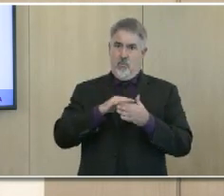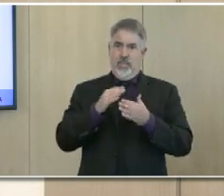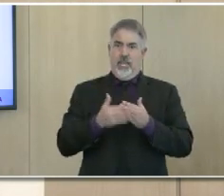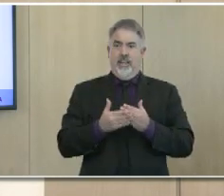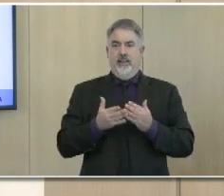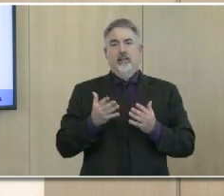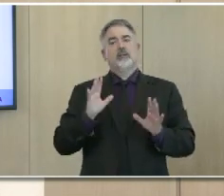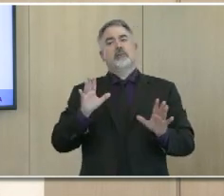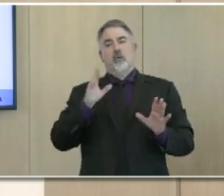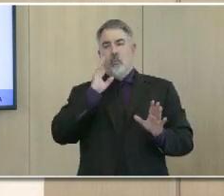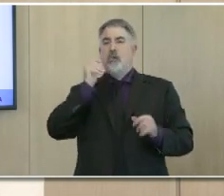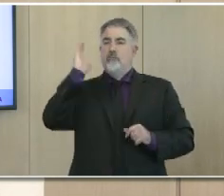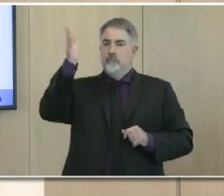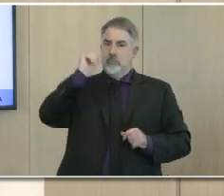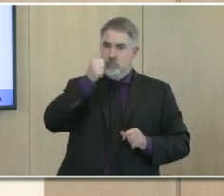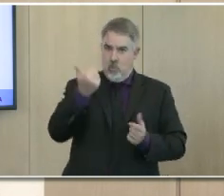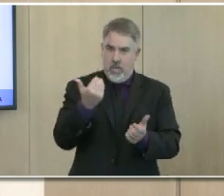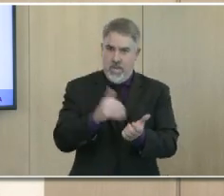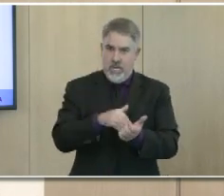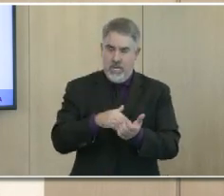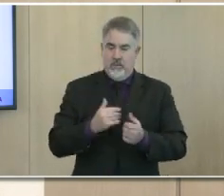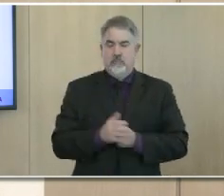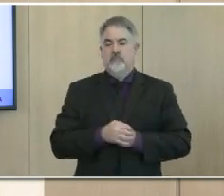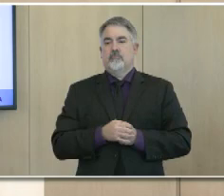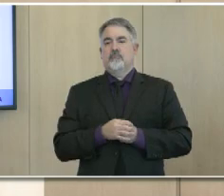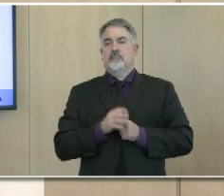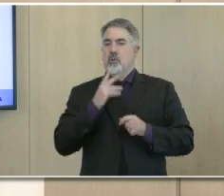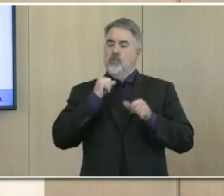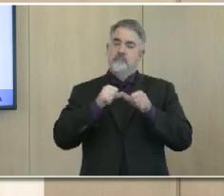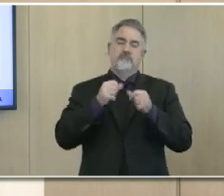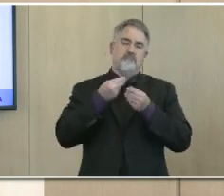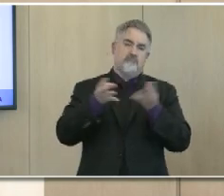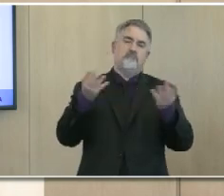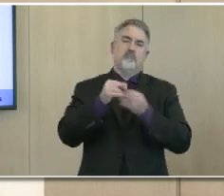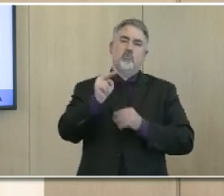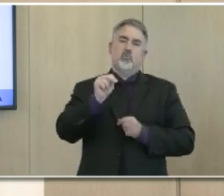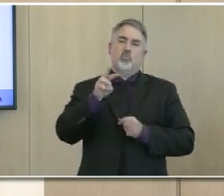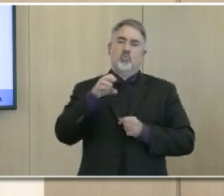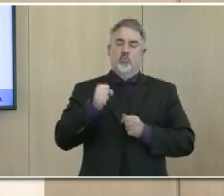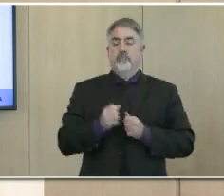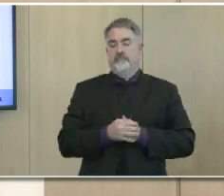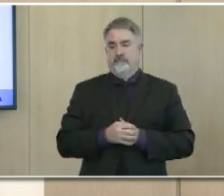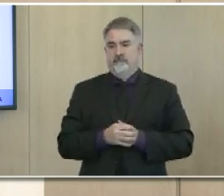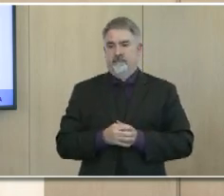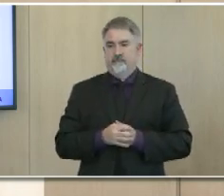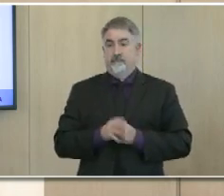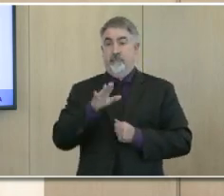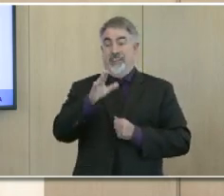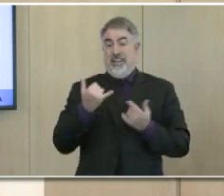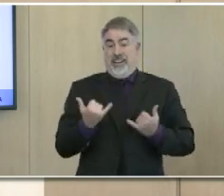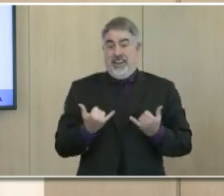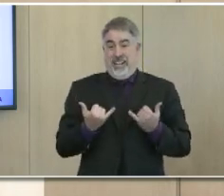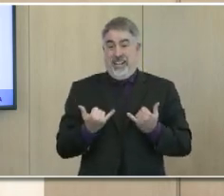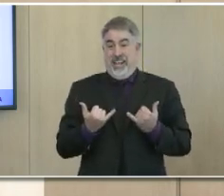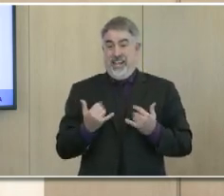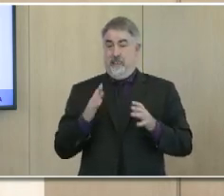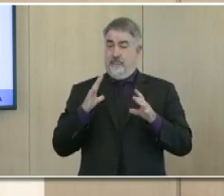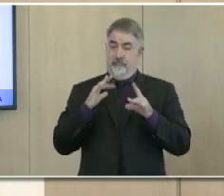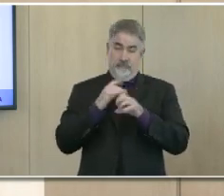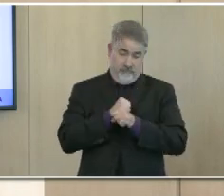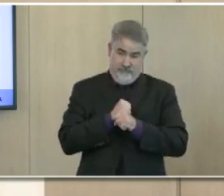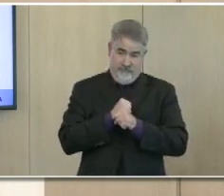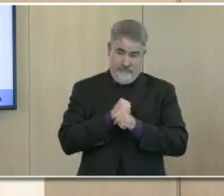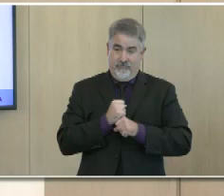briefings tomorrow at 2:30 to keep you informed and up to date. And I'll leave today not